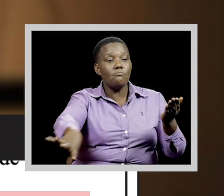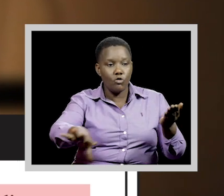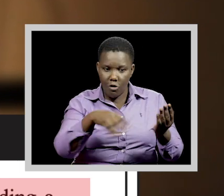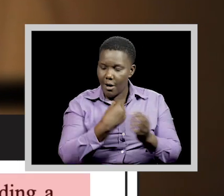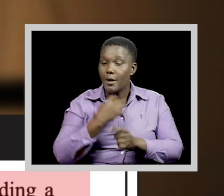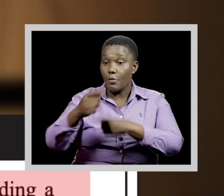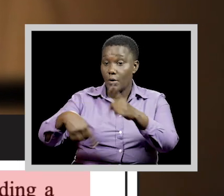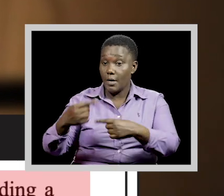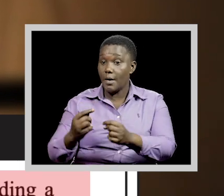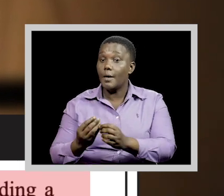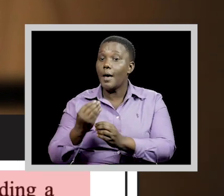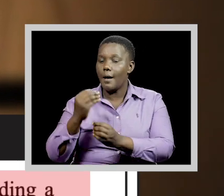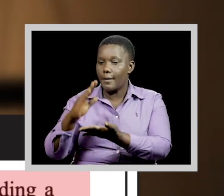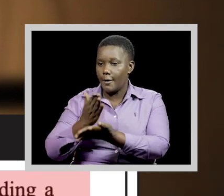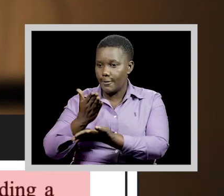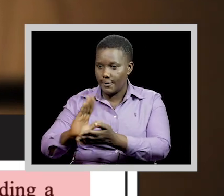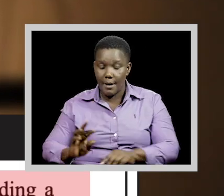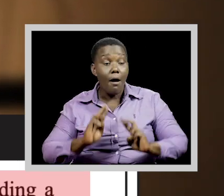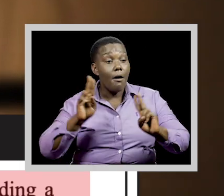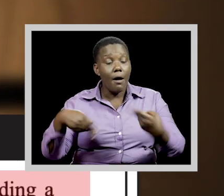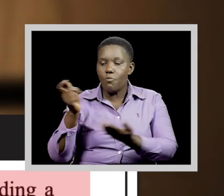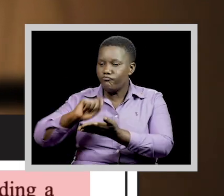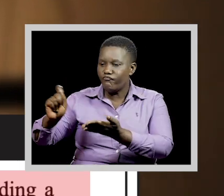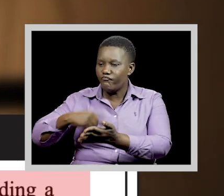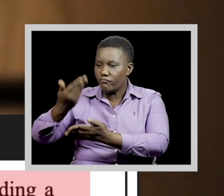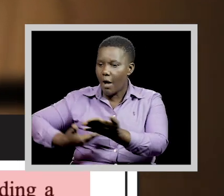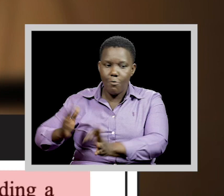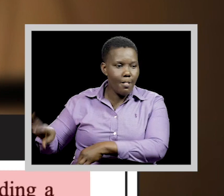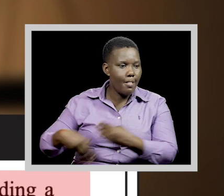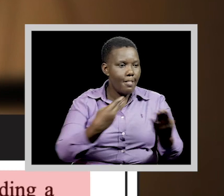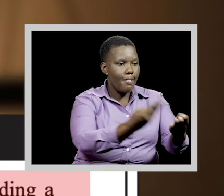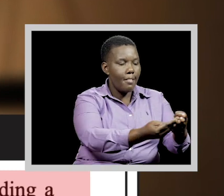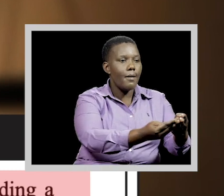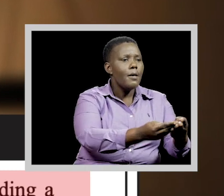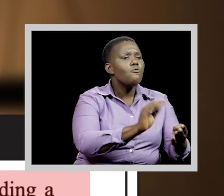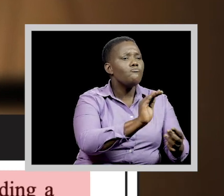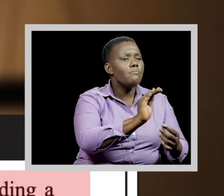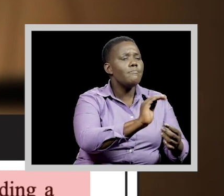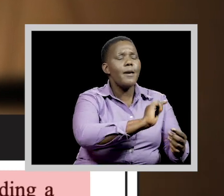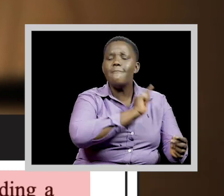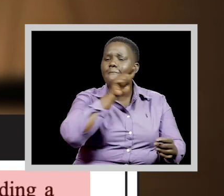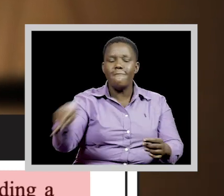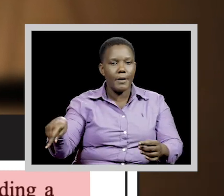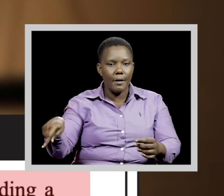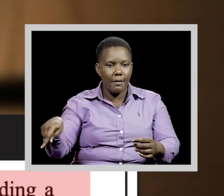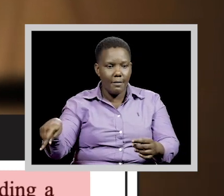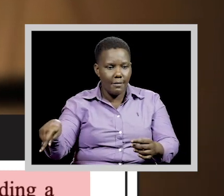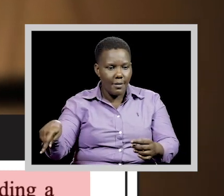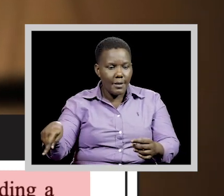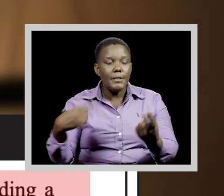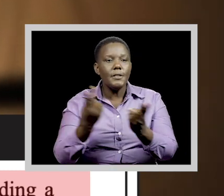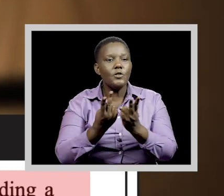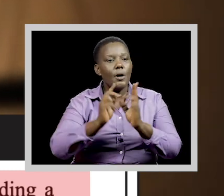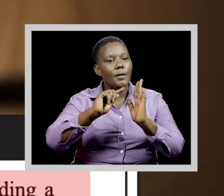continue with proceedings, or issue a warrant to bring him before the court at such a time and place as shall